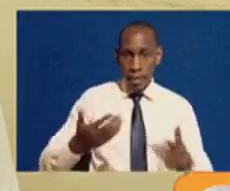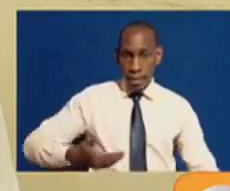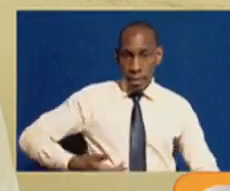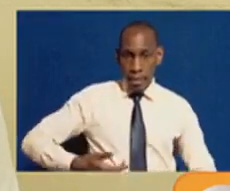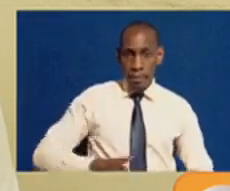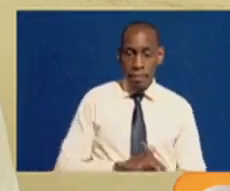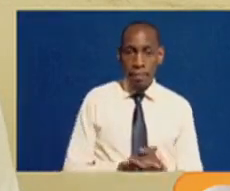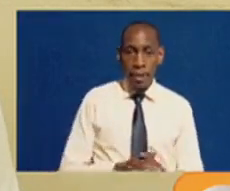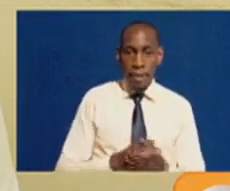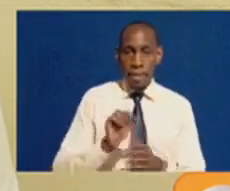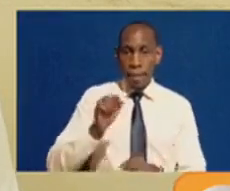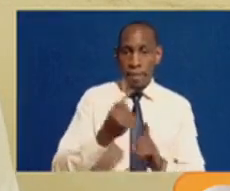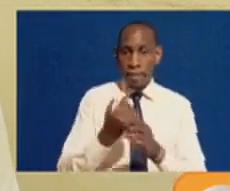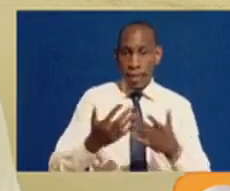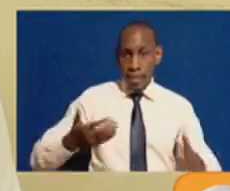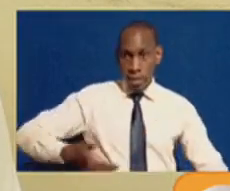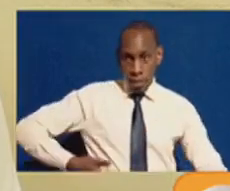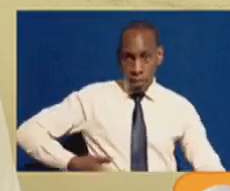5 perforations of the intestines.